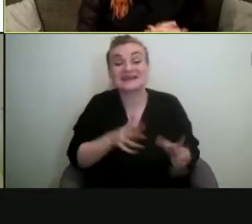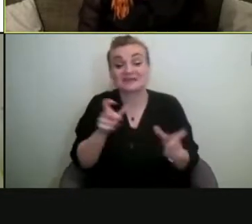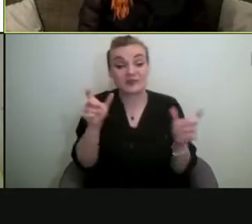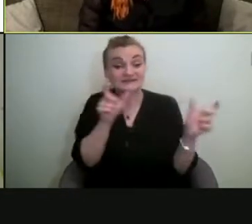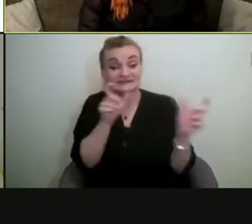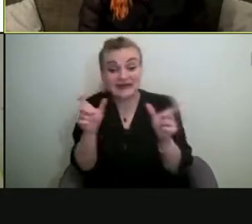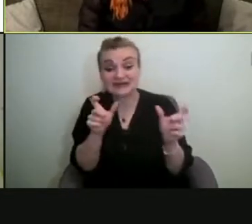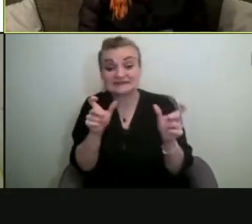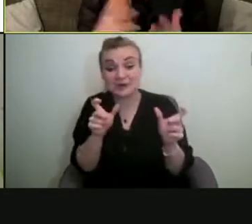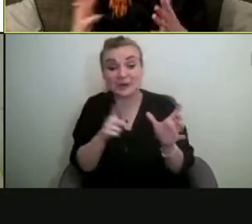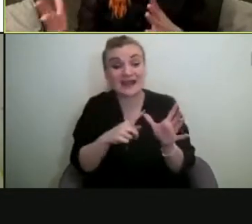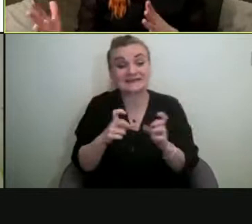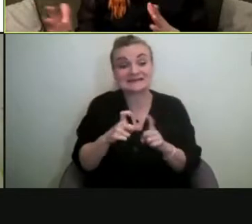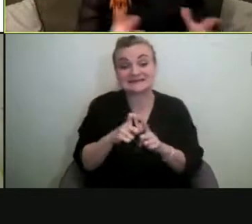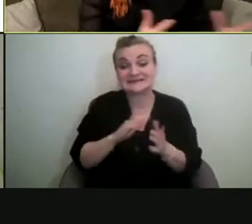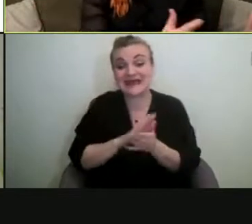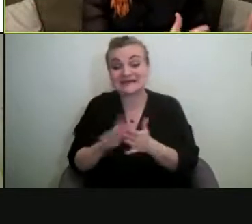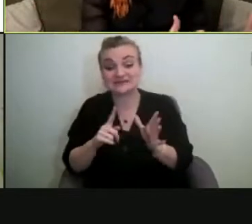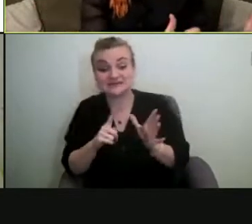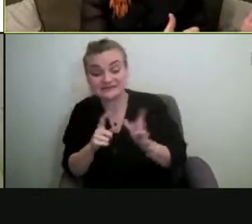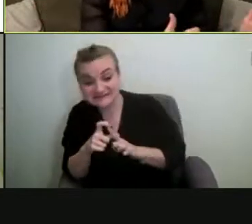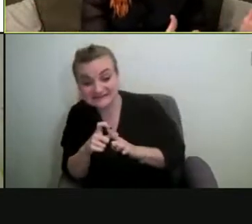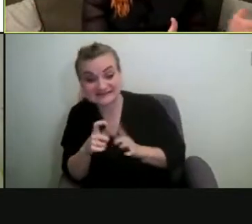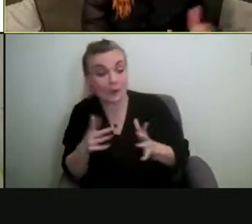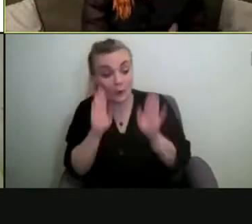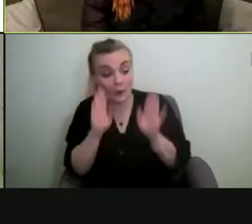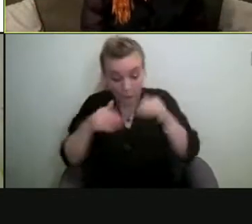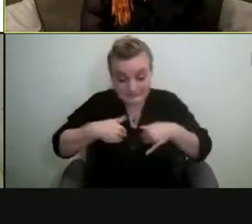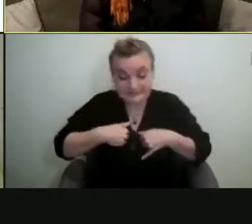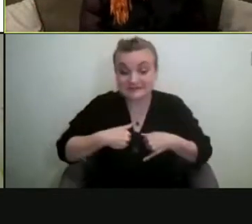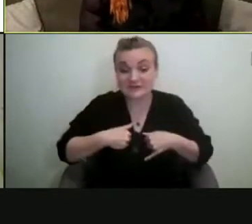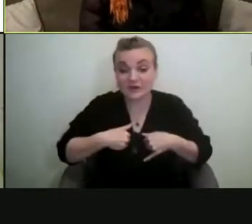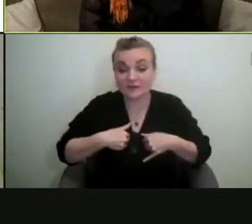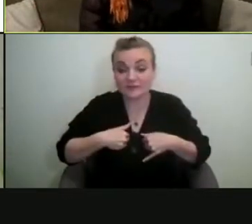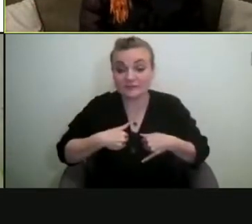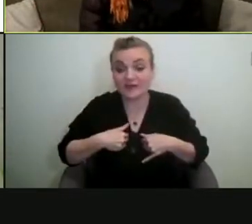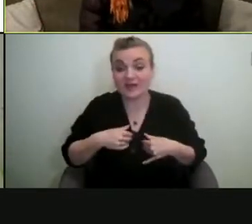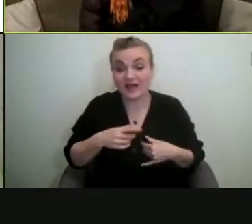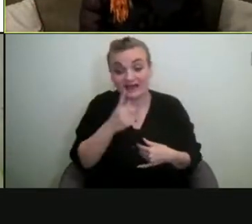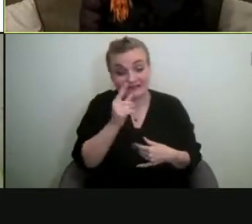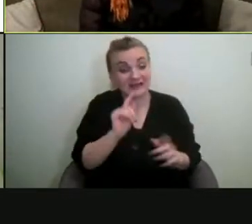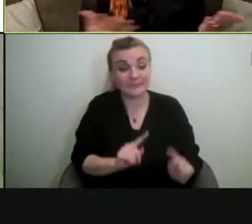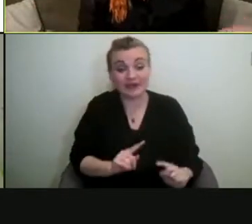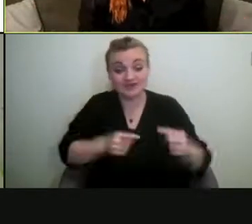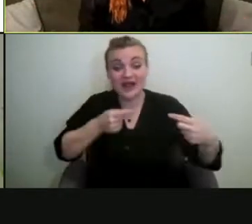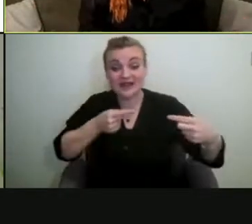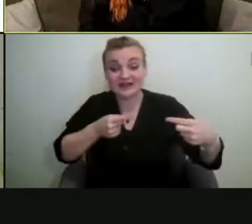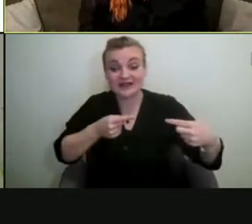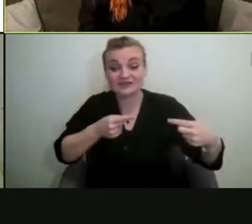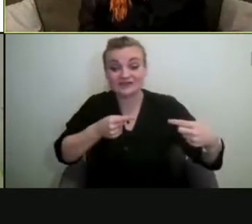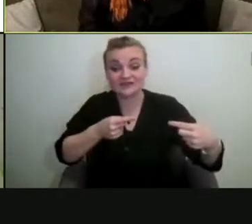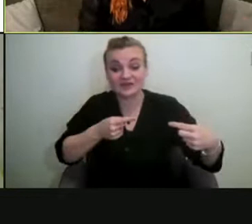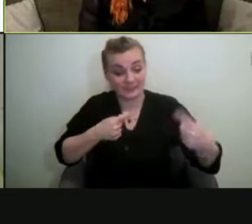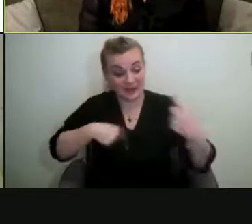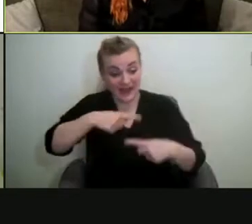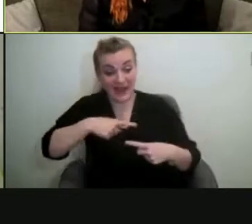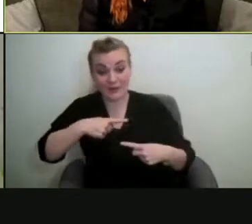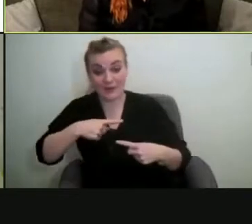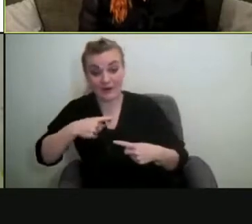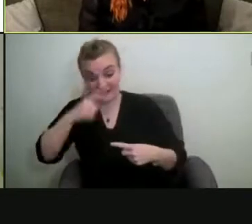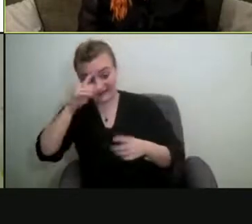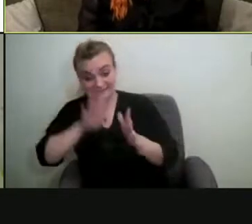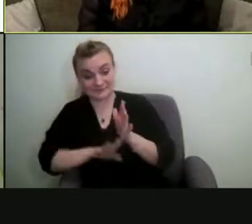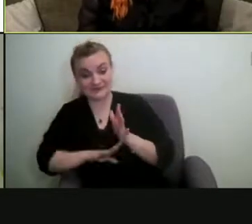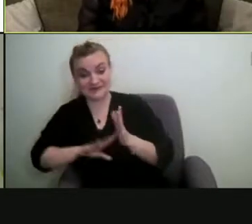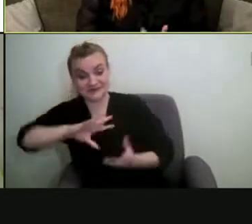autism are kind of channeled into a creative career. And I think that's great. You know, there's so